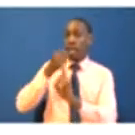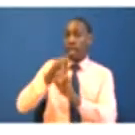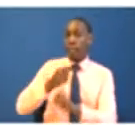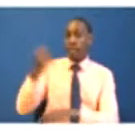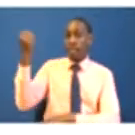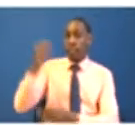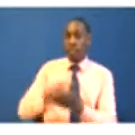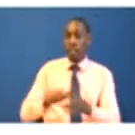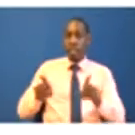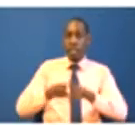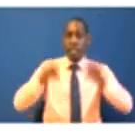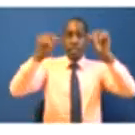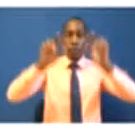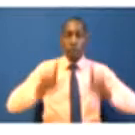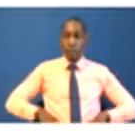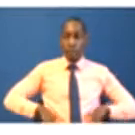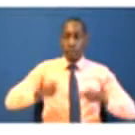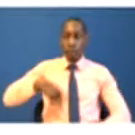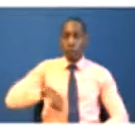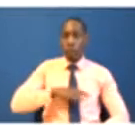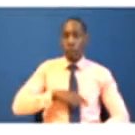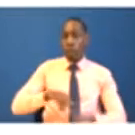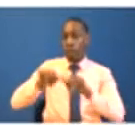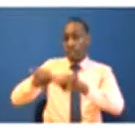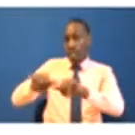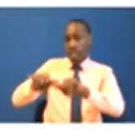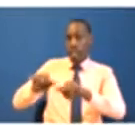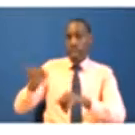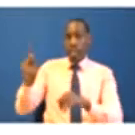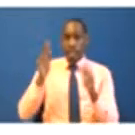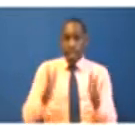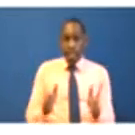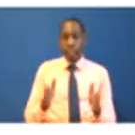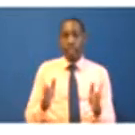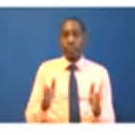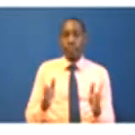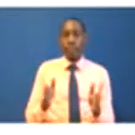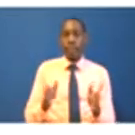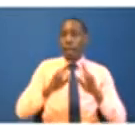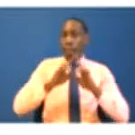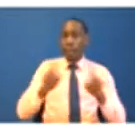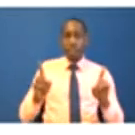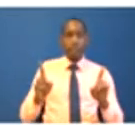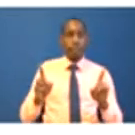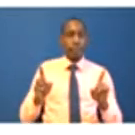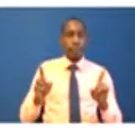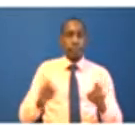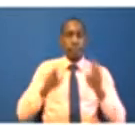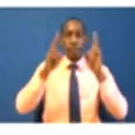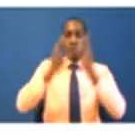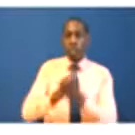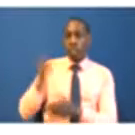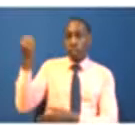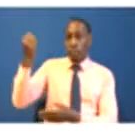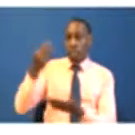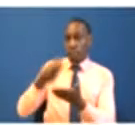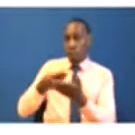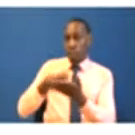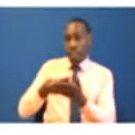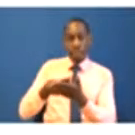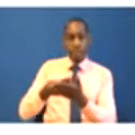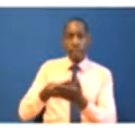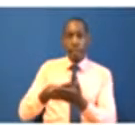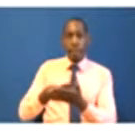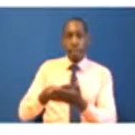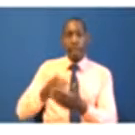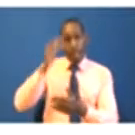politics and the quality of life that we live as kenyans and our citizens but when it comes to political financing i i believe